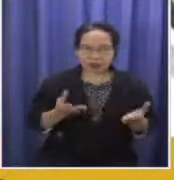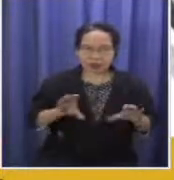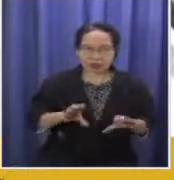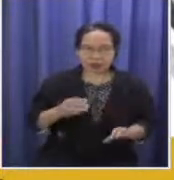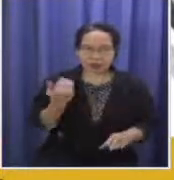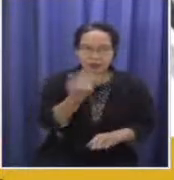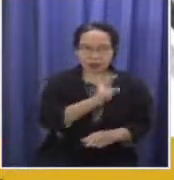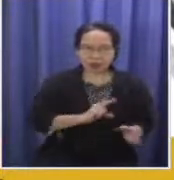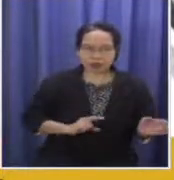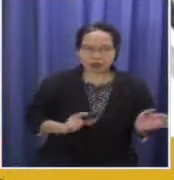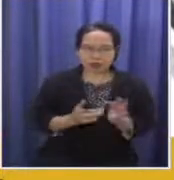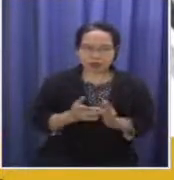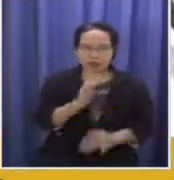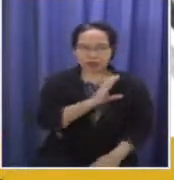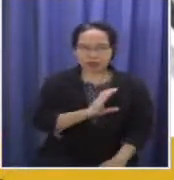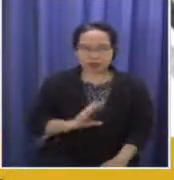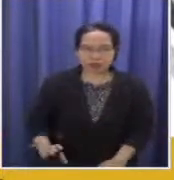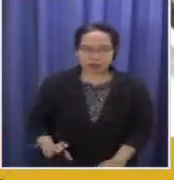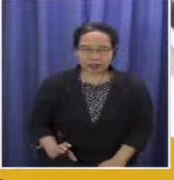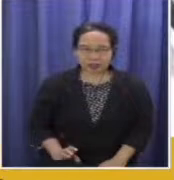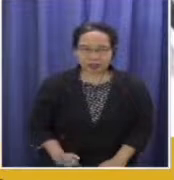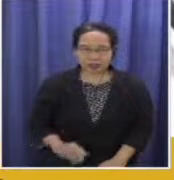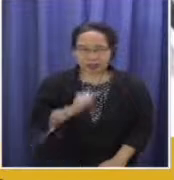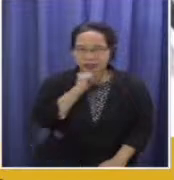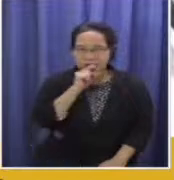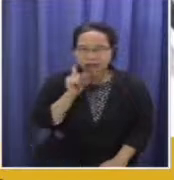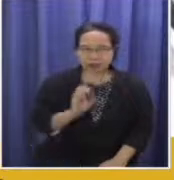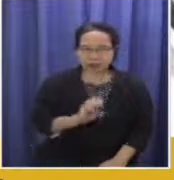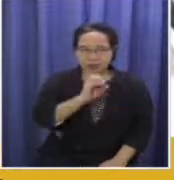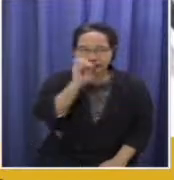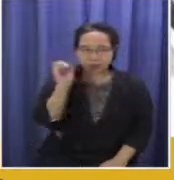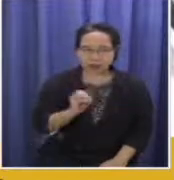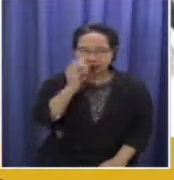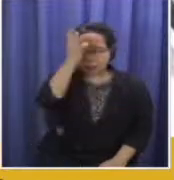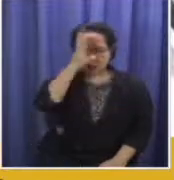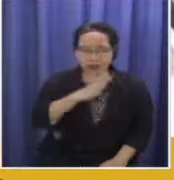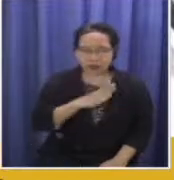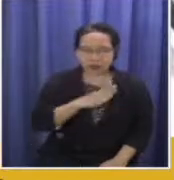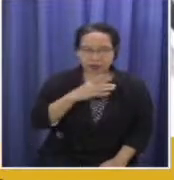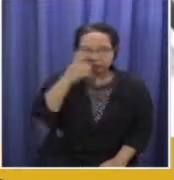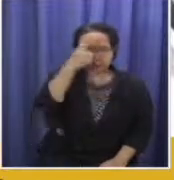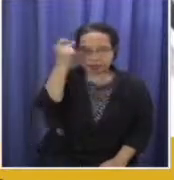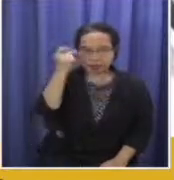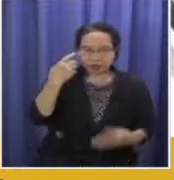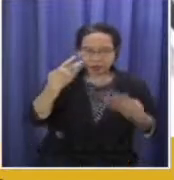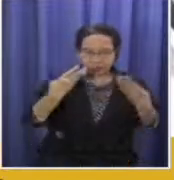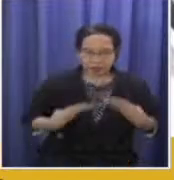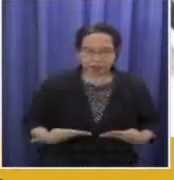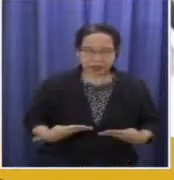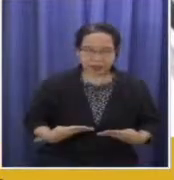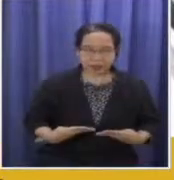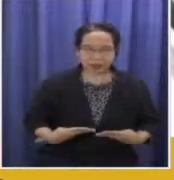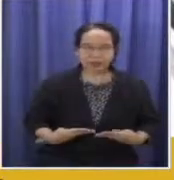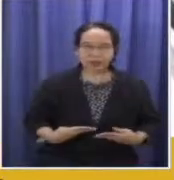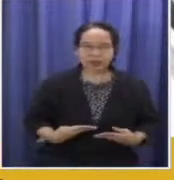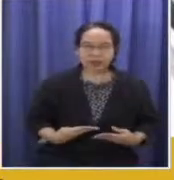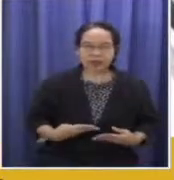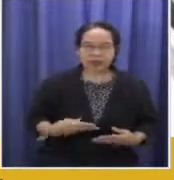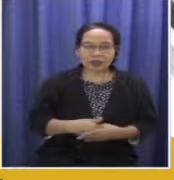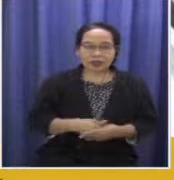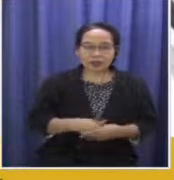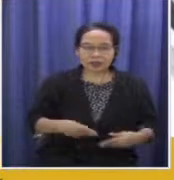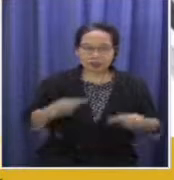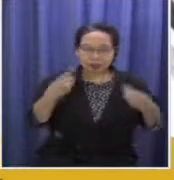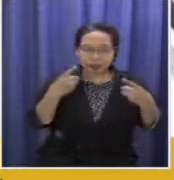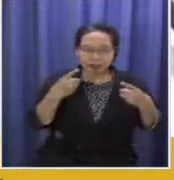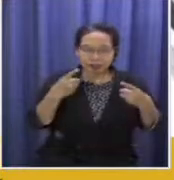our Lord Jesus Christ. He is not 100% man because the body wherein he